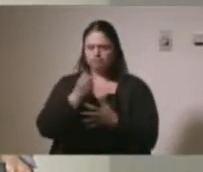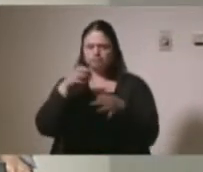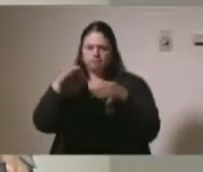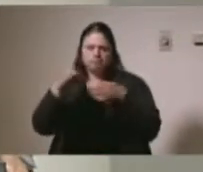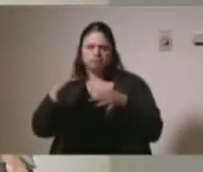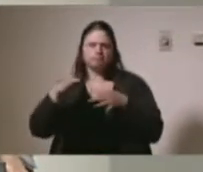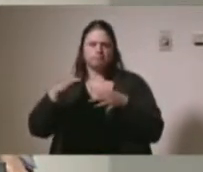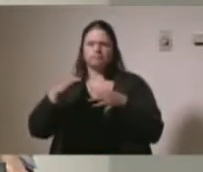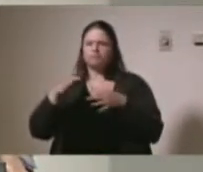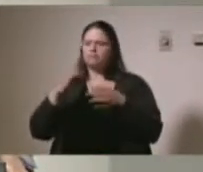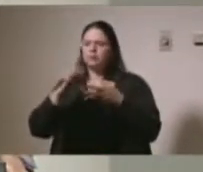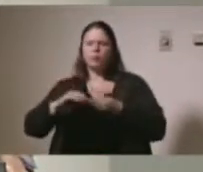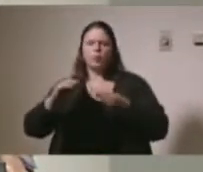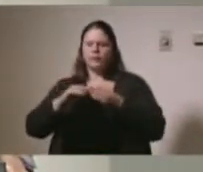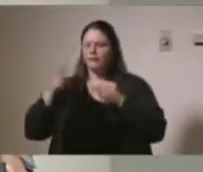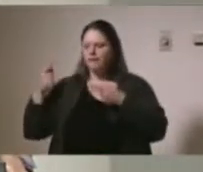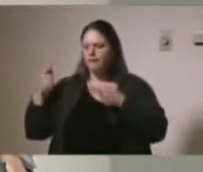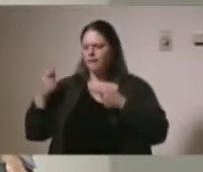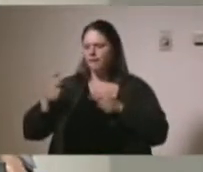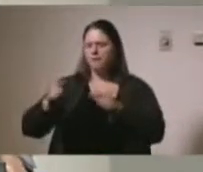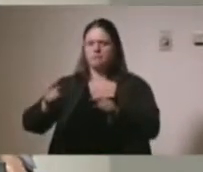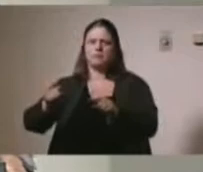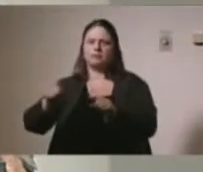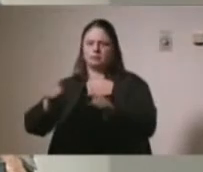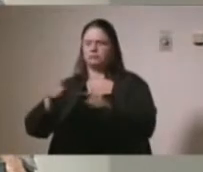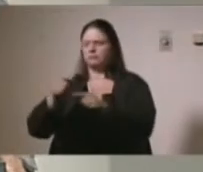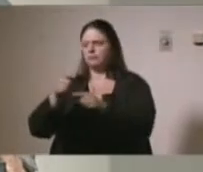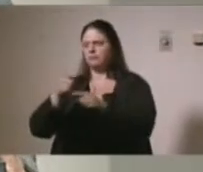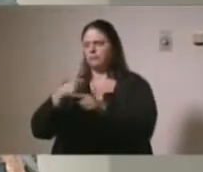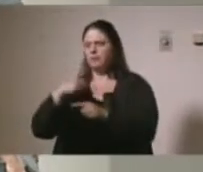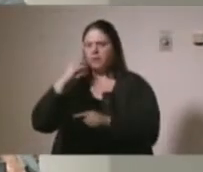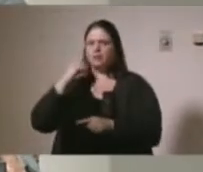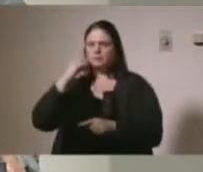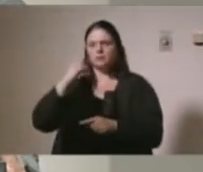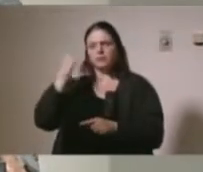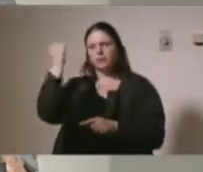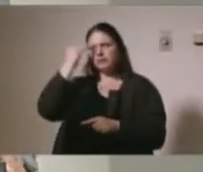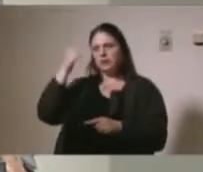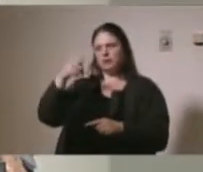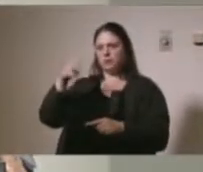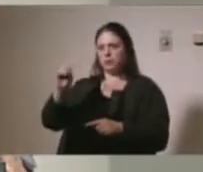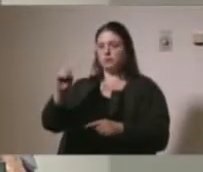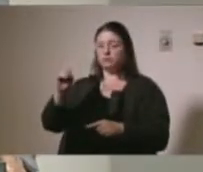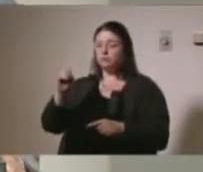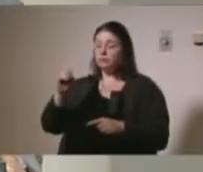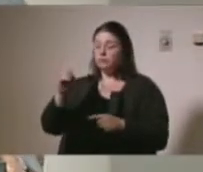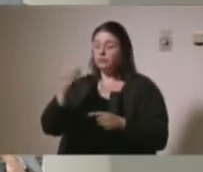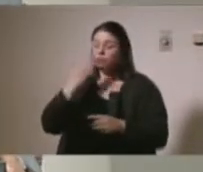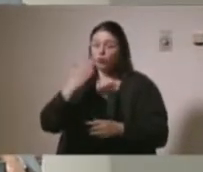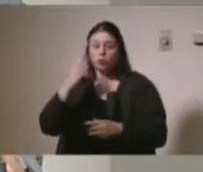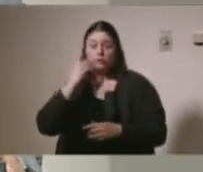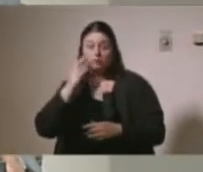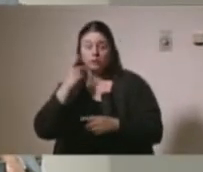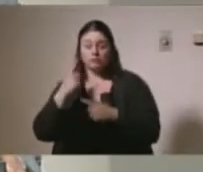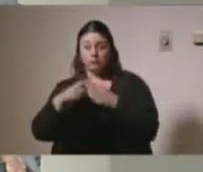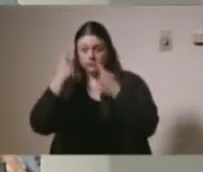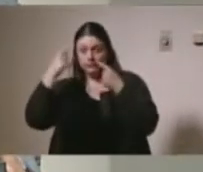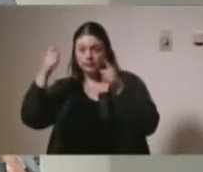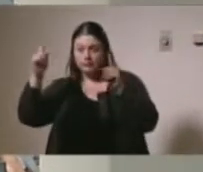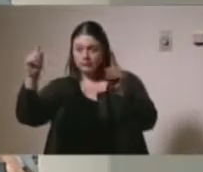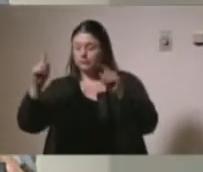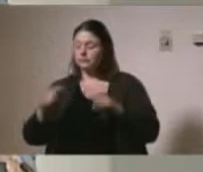Post Office, which is particularly a rich experience and which is a success. My